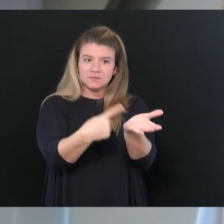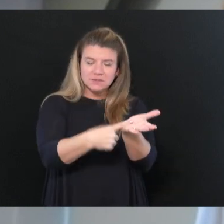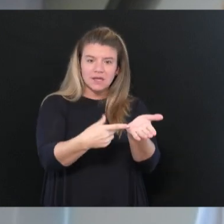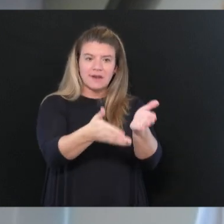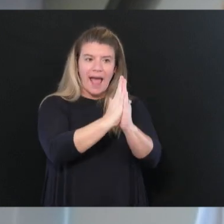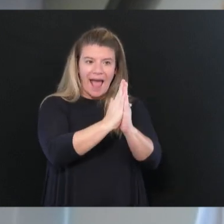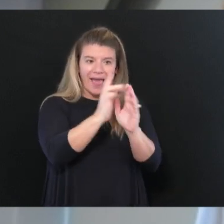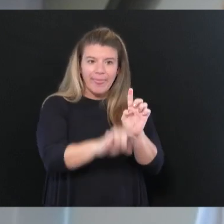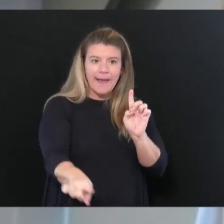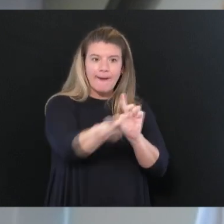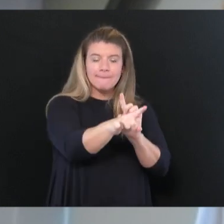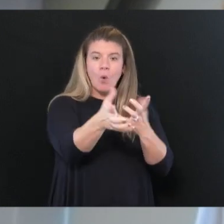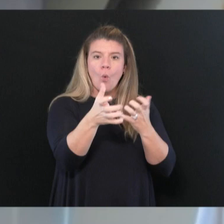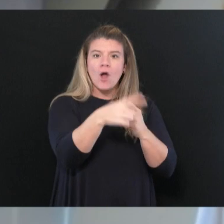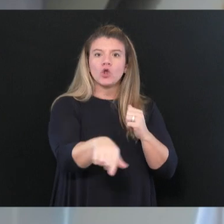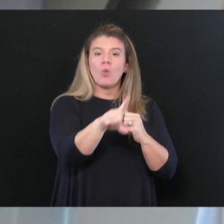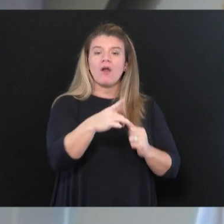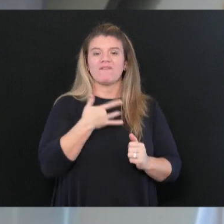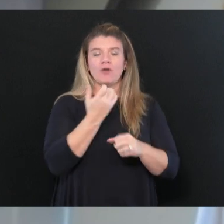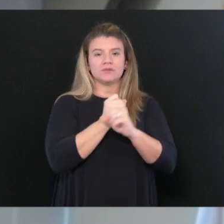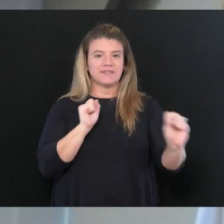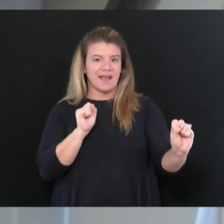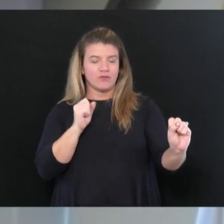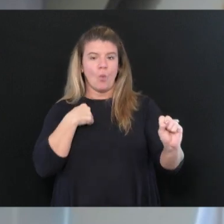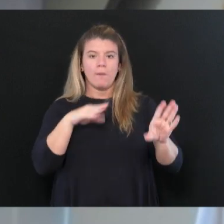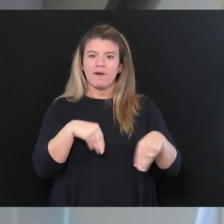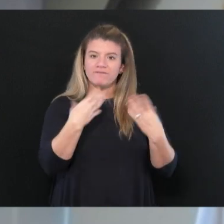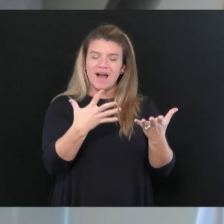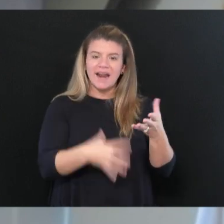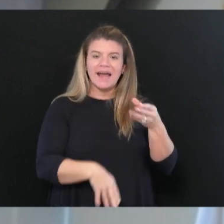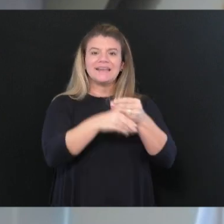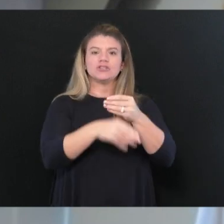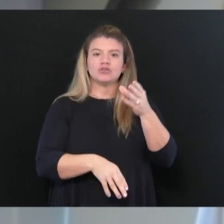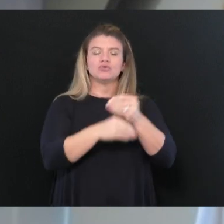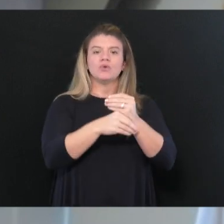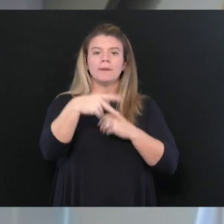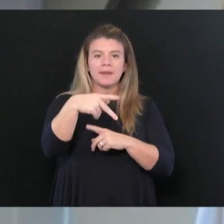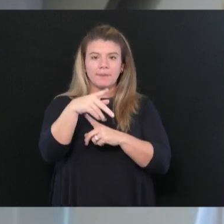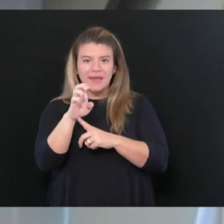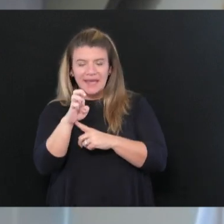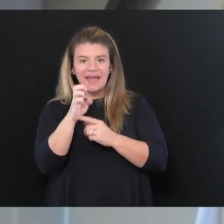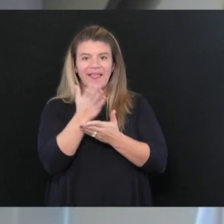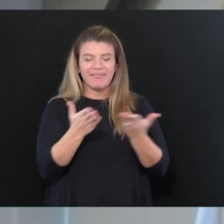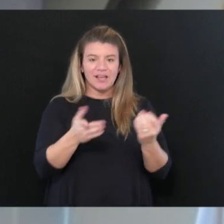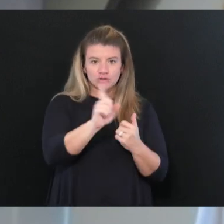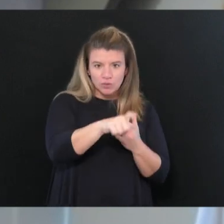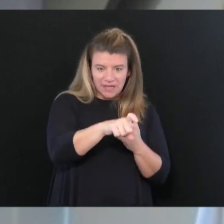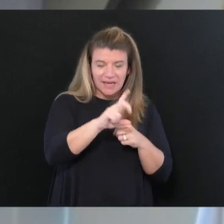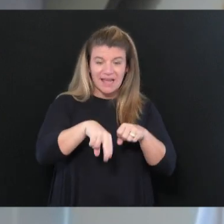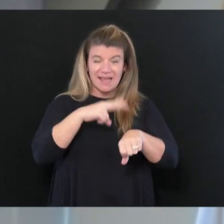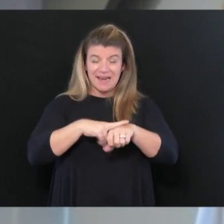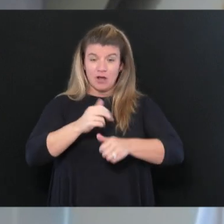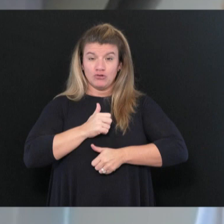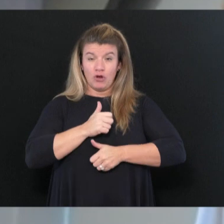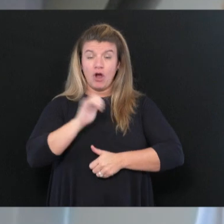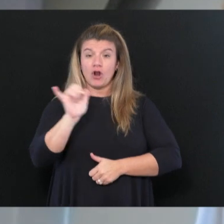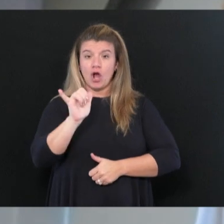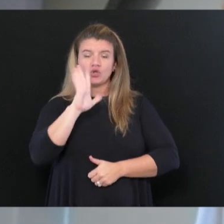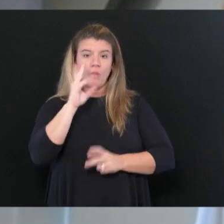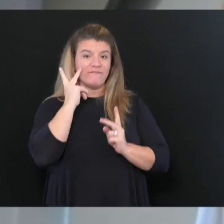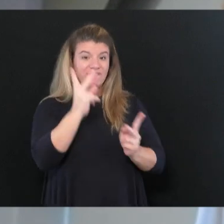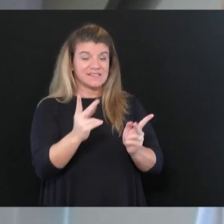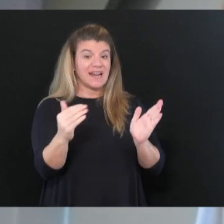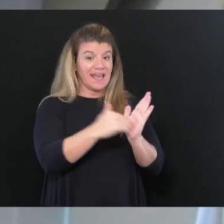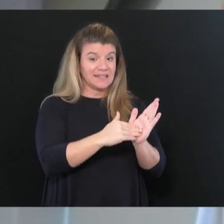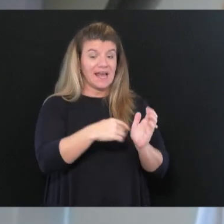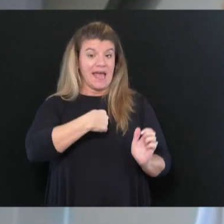feel safe who work at Bateman, so we're providing PPE and any supplies that they need. Our West Virginia National Guard will also visit again, as well as myself,